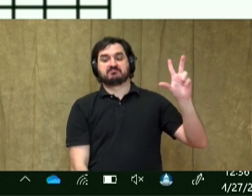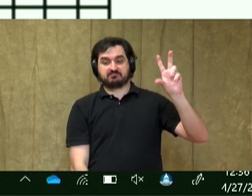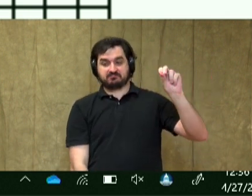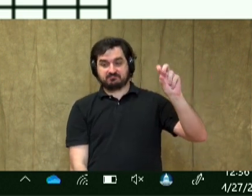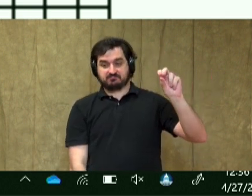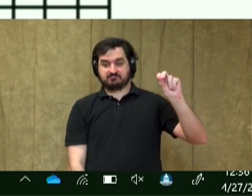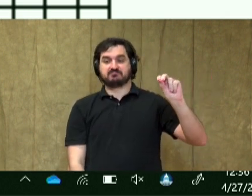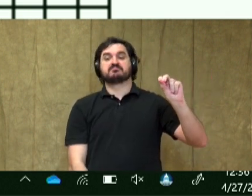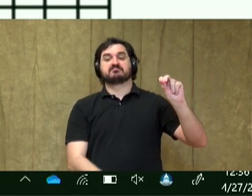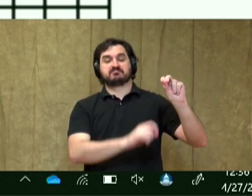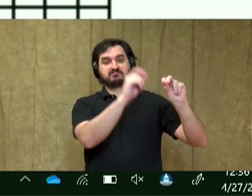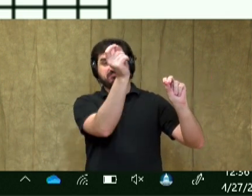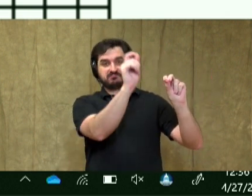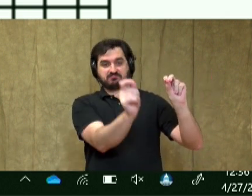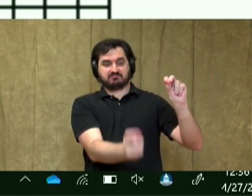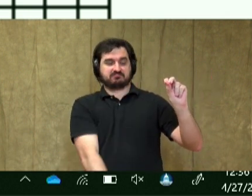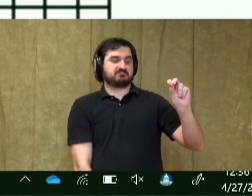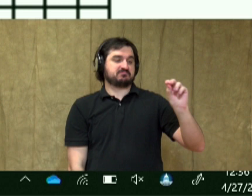30,